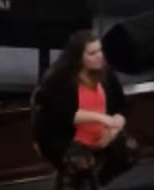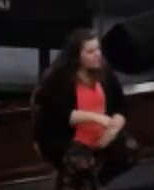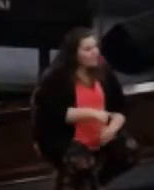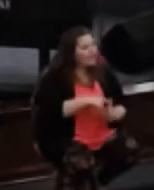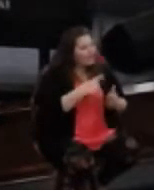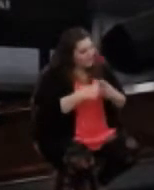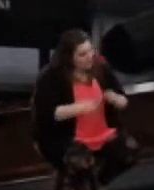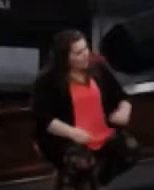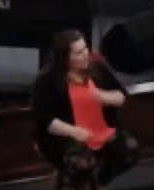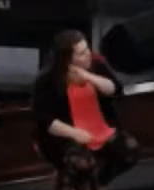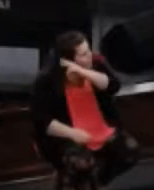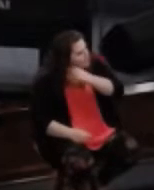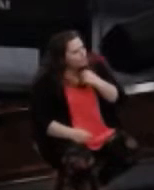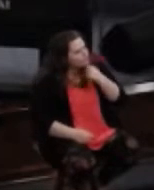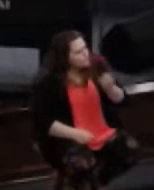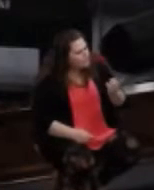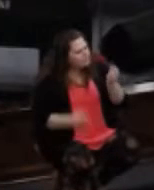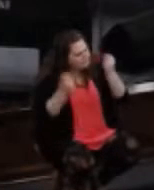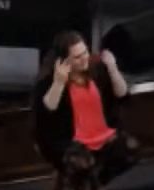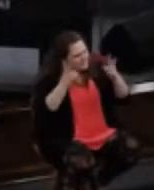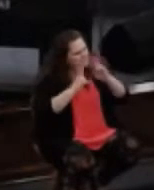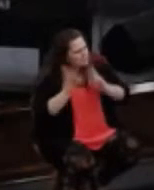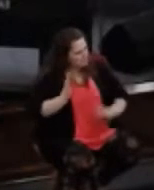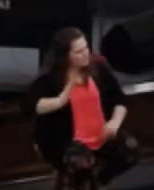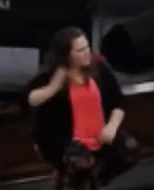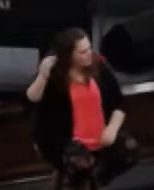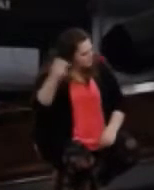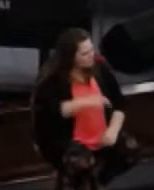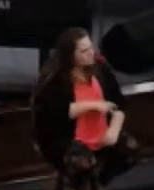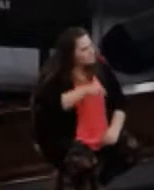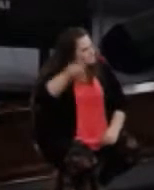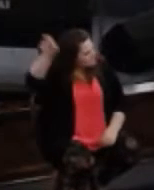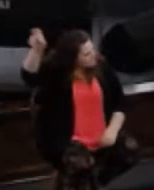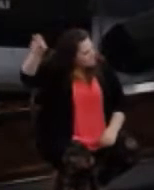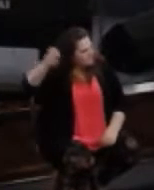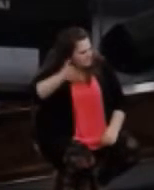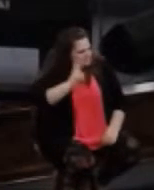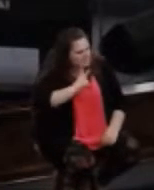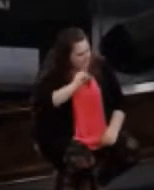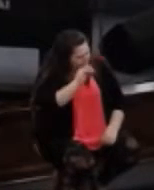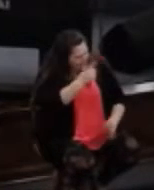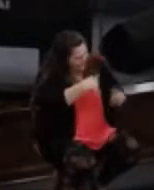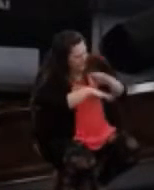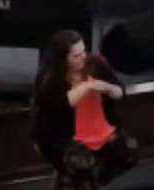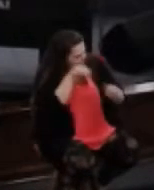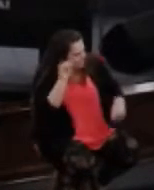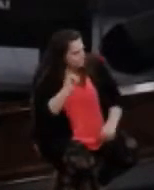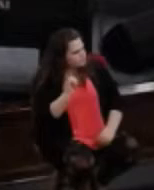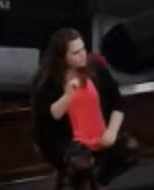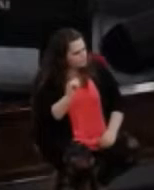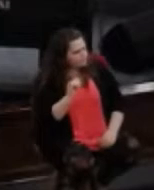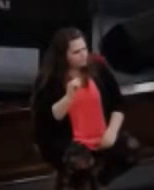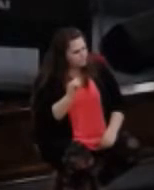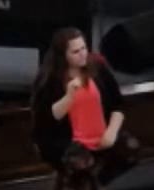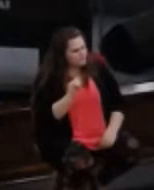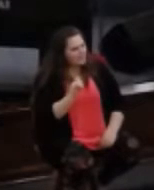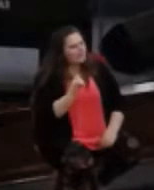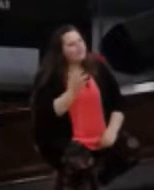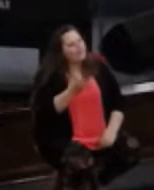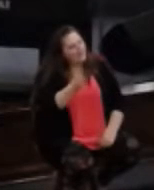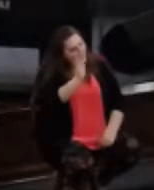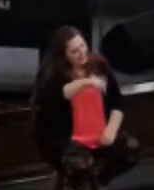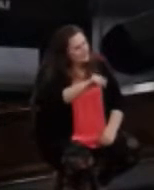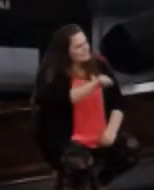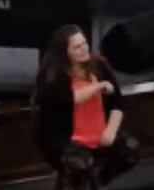walked back up told him that others had been down there before him and that others had come back out. That's the way it is